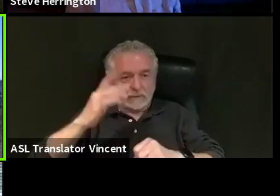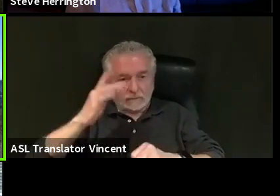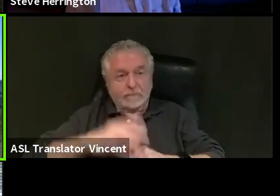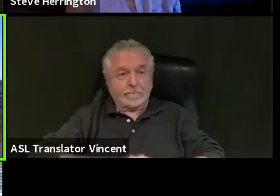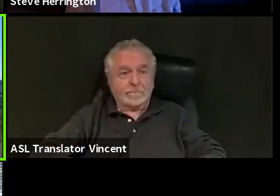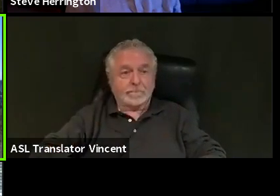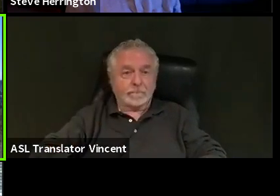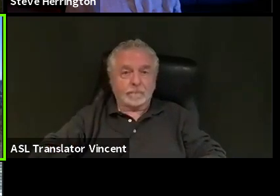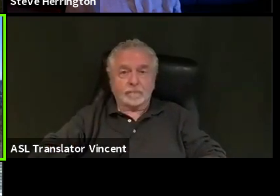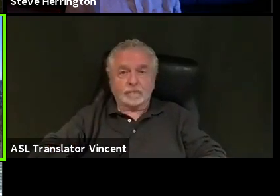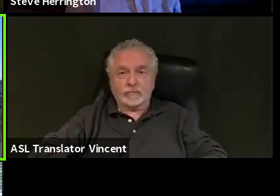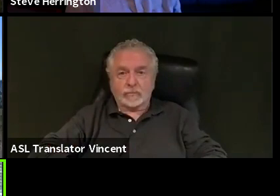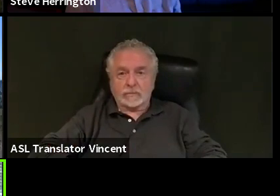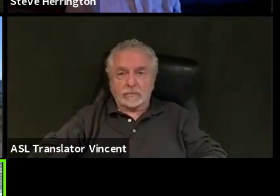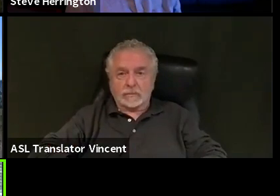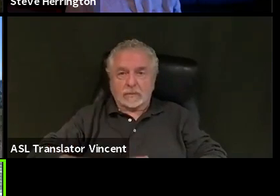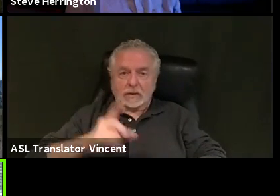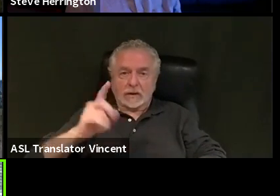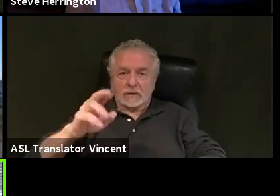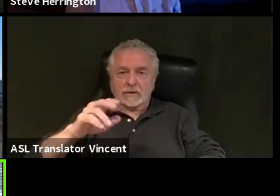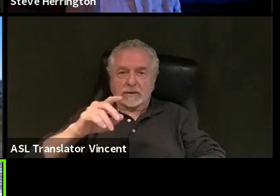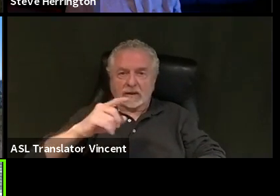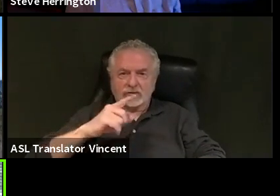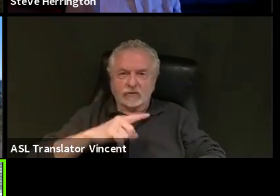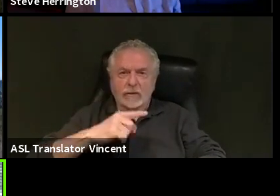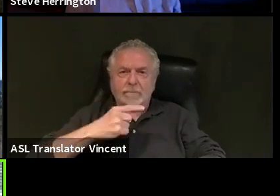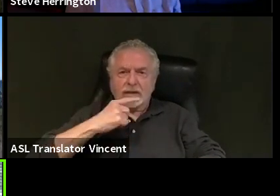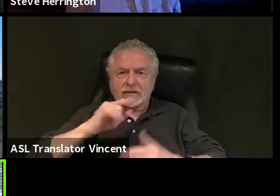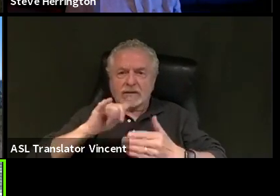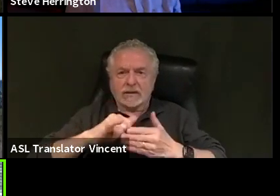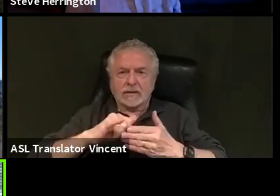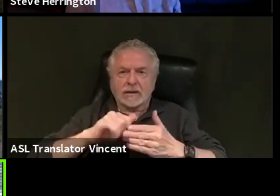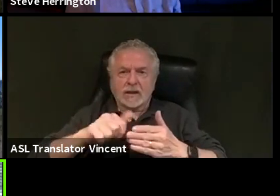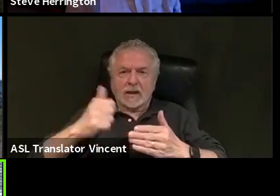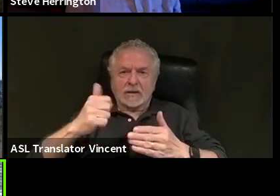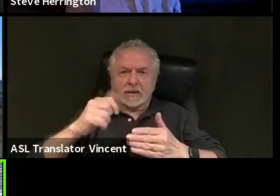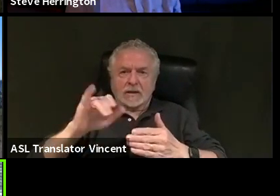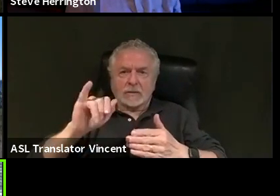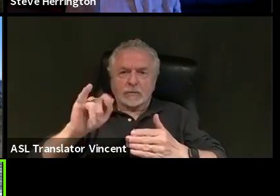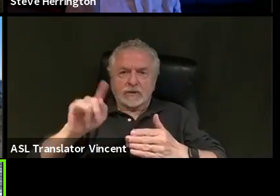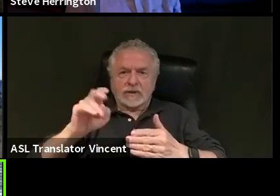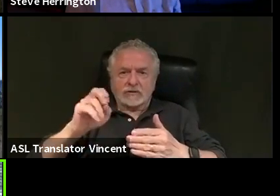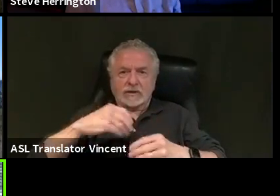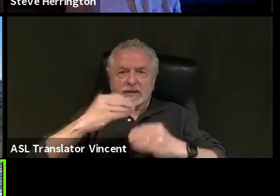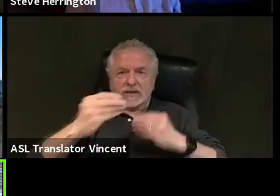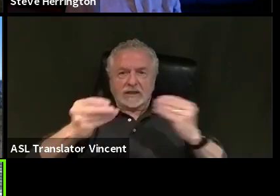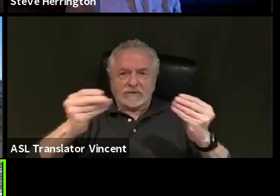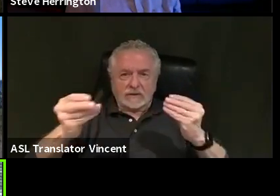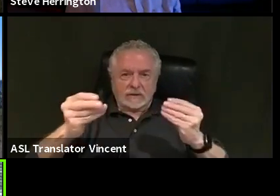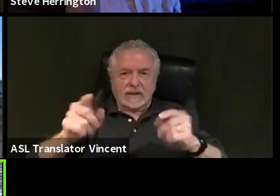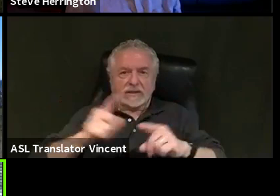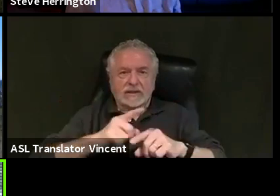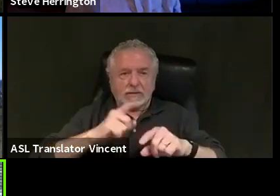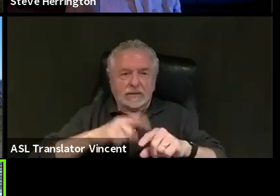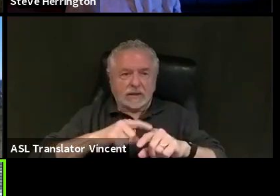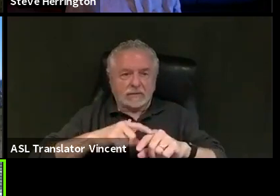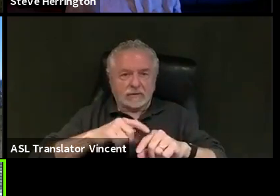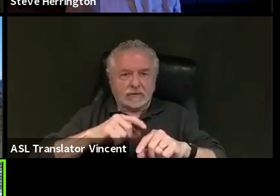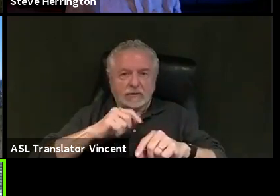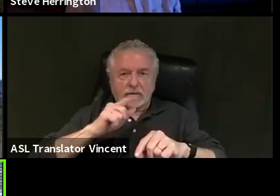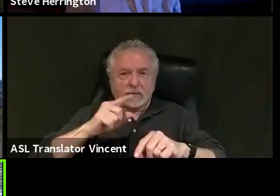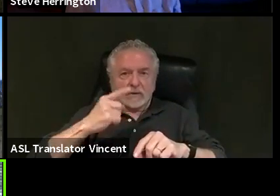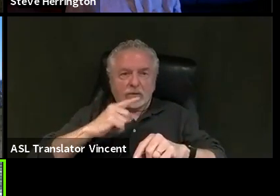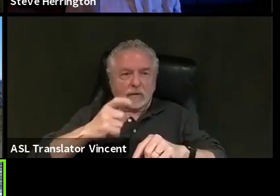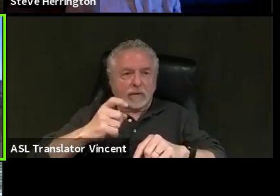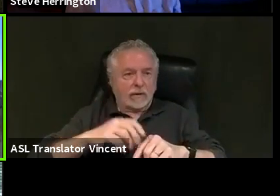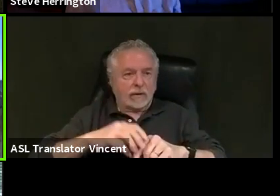later on. And Dr. Shende, have you mentioned that other immunizations can be given at the same time? If you wanted to speak to that real